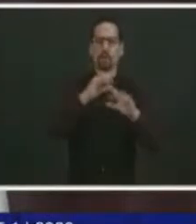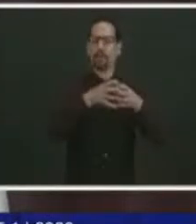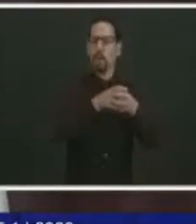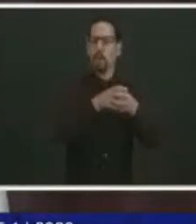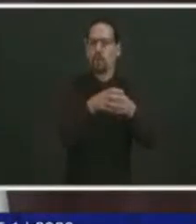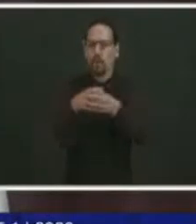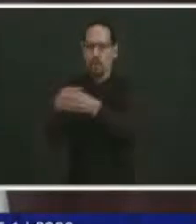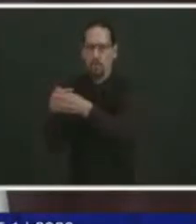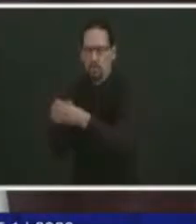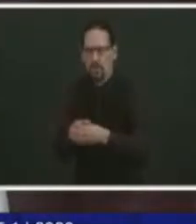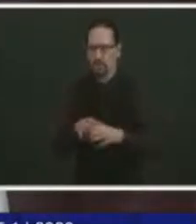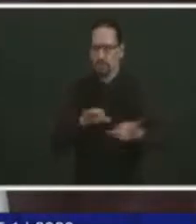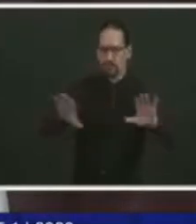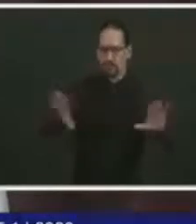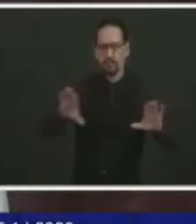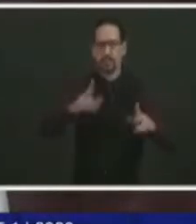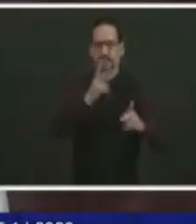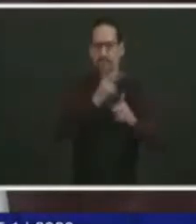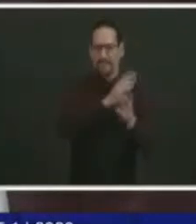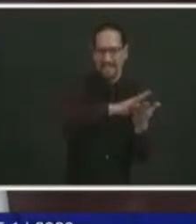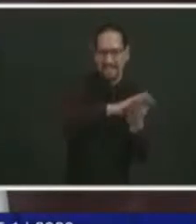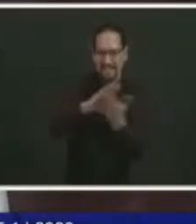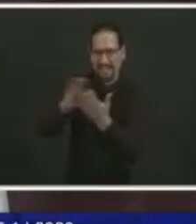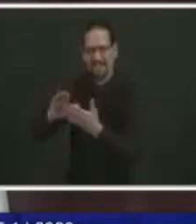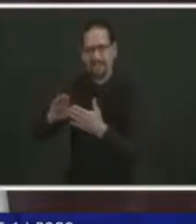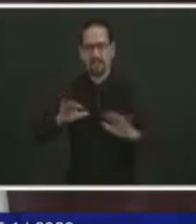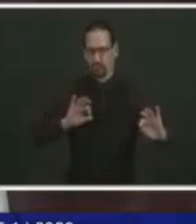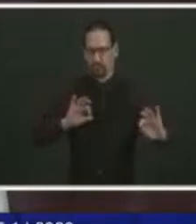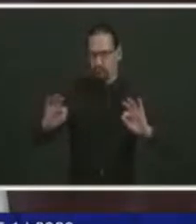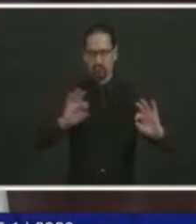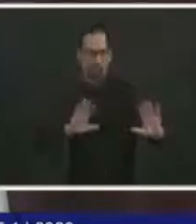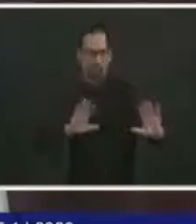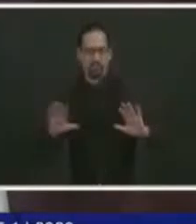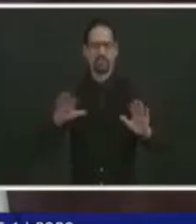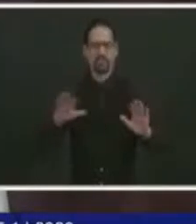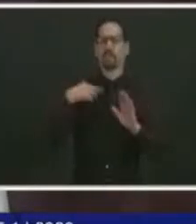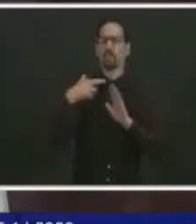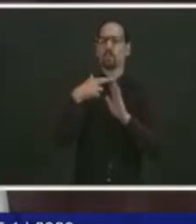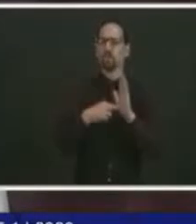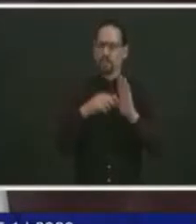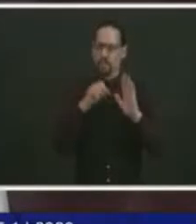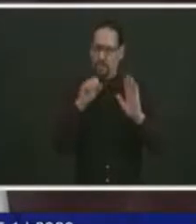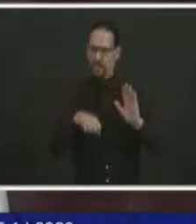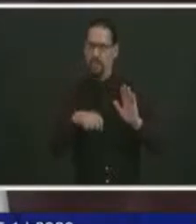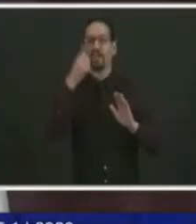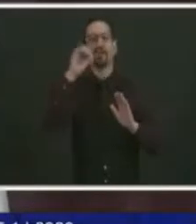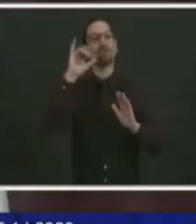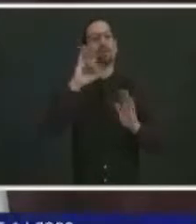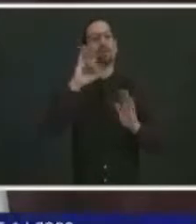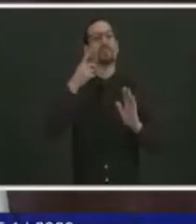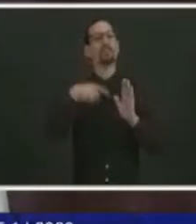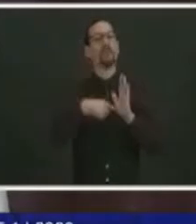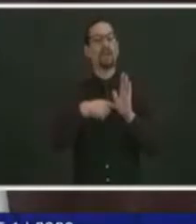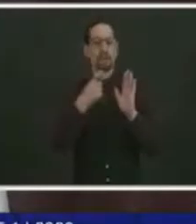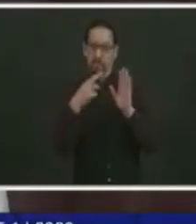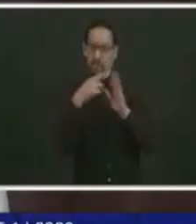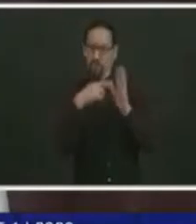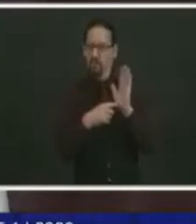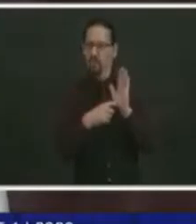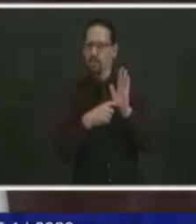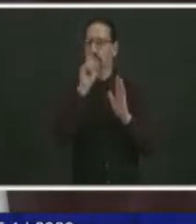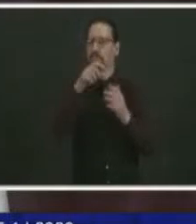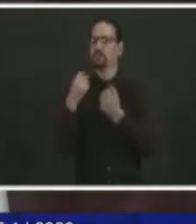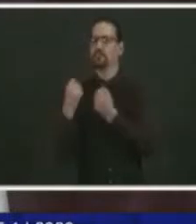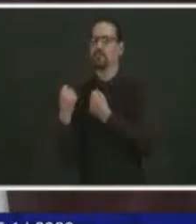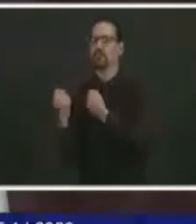different regimes around, or different systems around drop off and pickup. Childcare is going to look different, and I'm asking you please to be patient and to